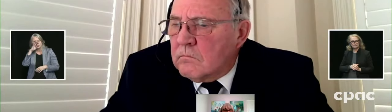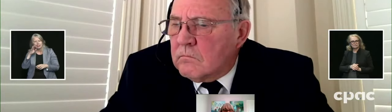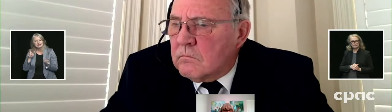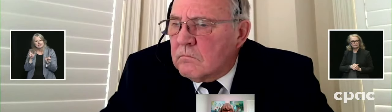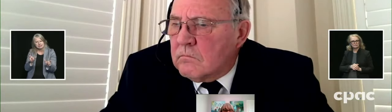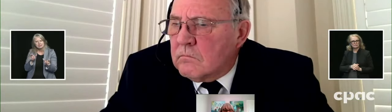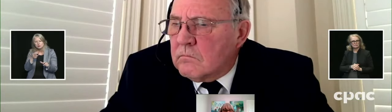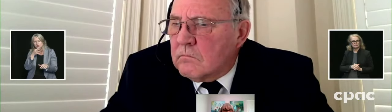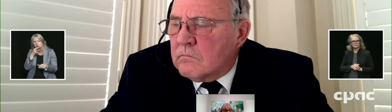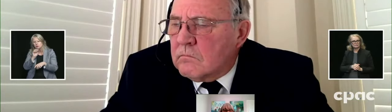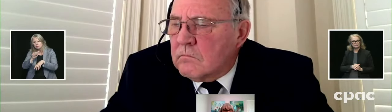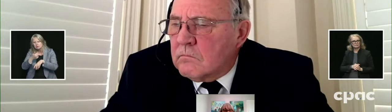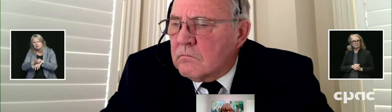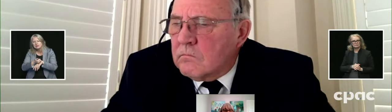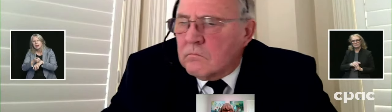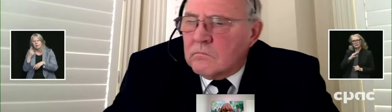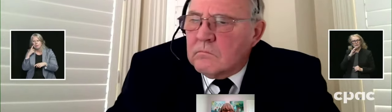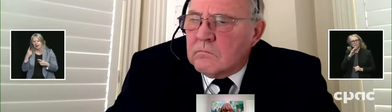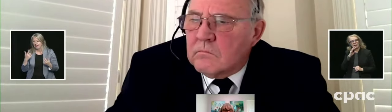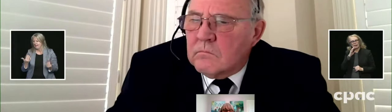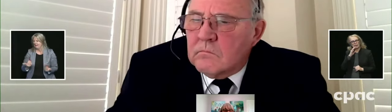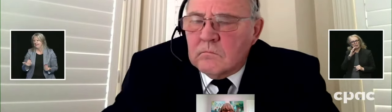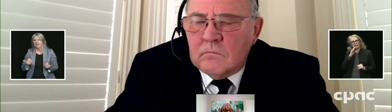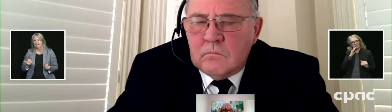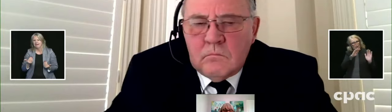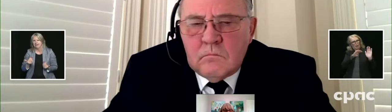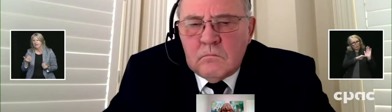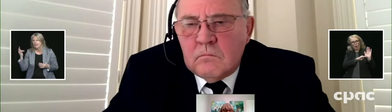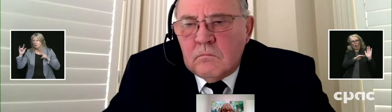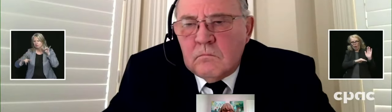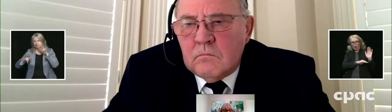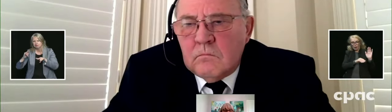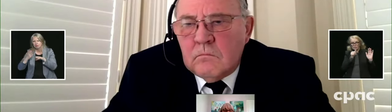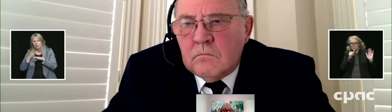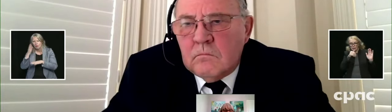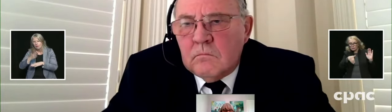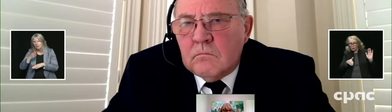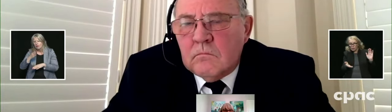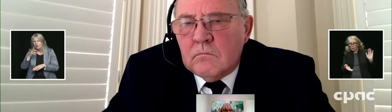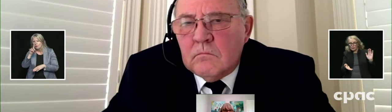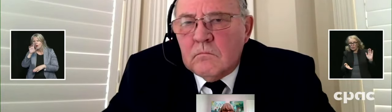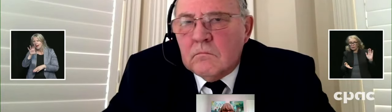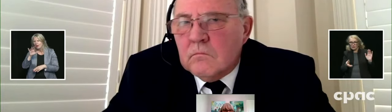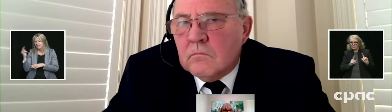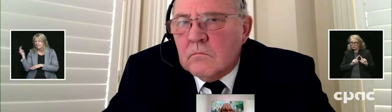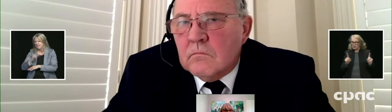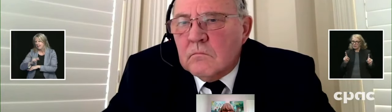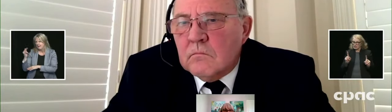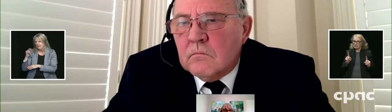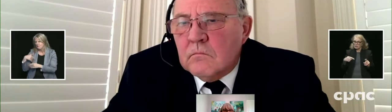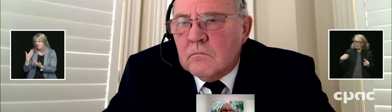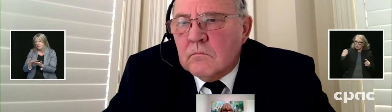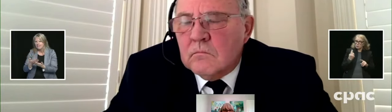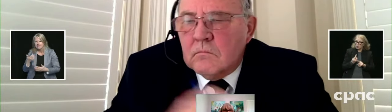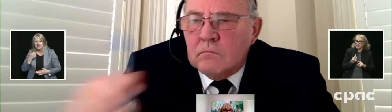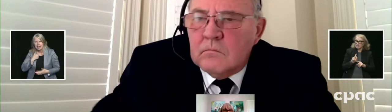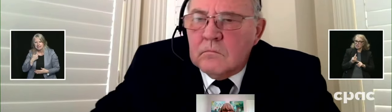into place soon, but in the meantime, there have been over 100 flights that have come into Canada